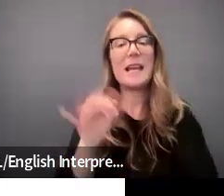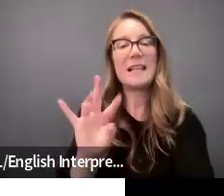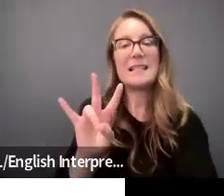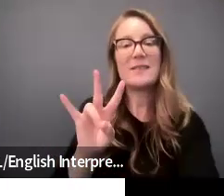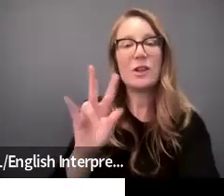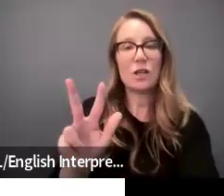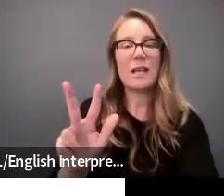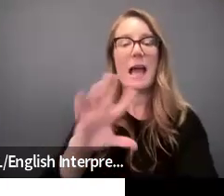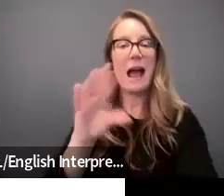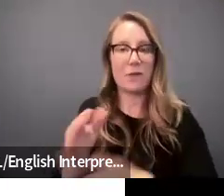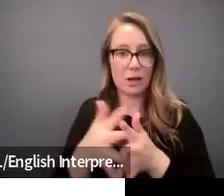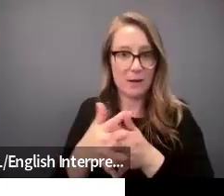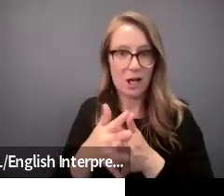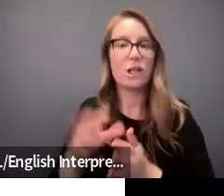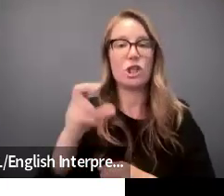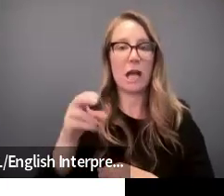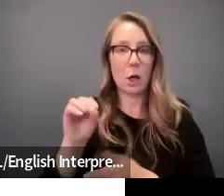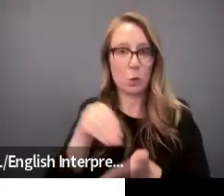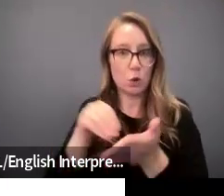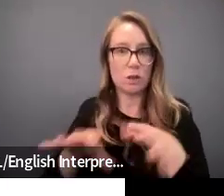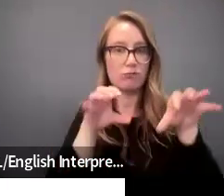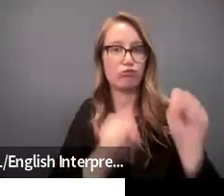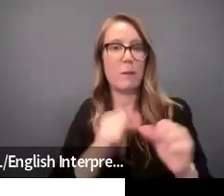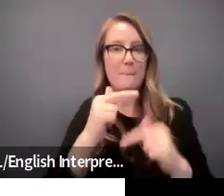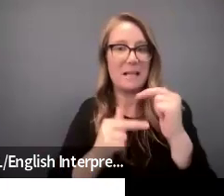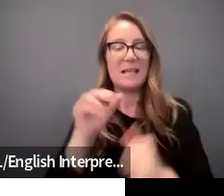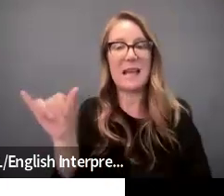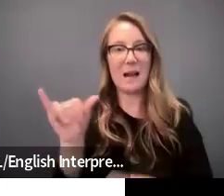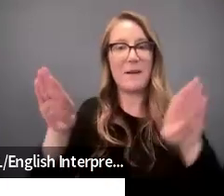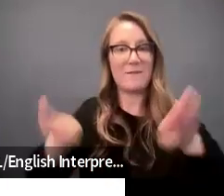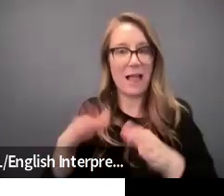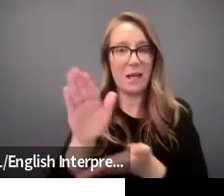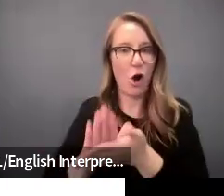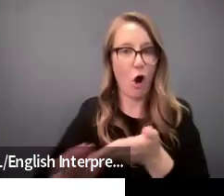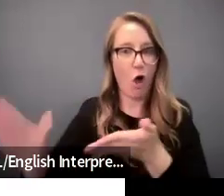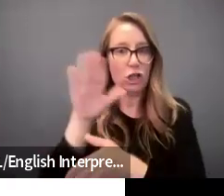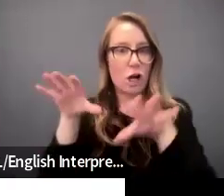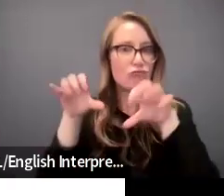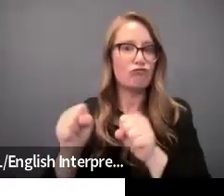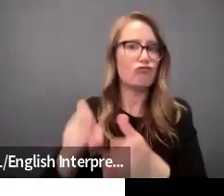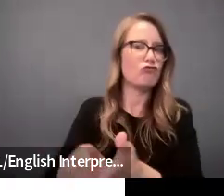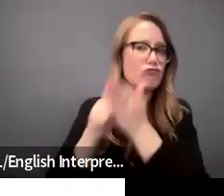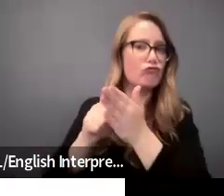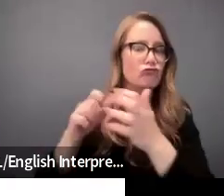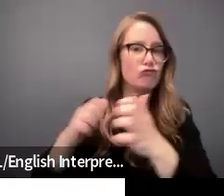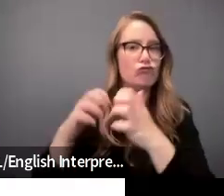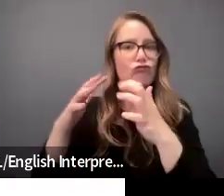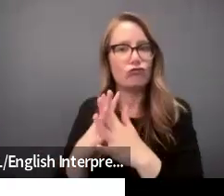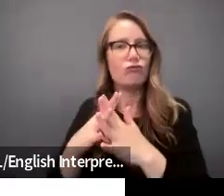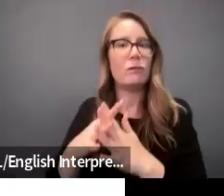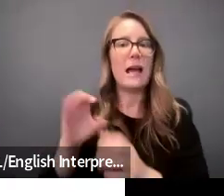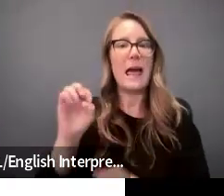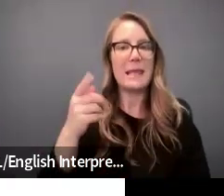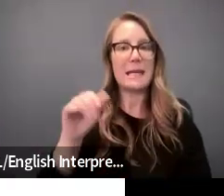1973, African-American and Chicano students occupy a building at Yakima Valley College, demanding the establishment of an ethnic